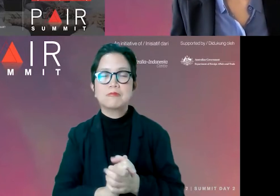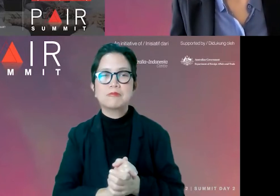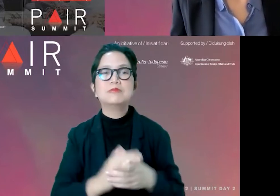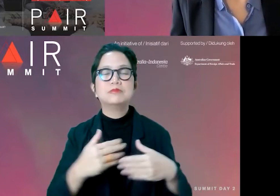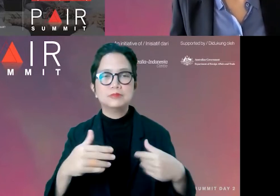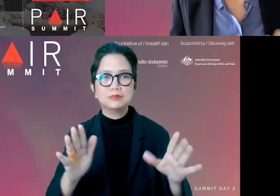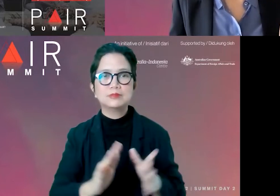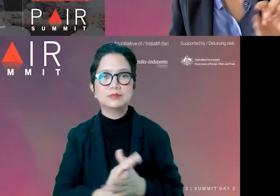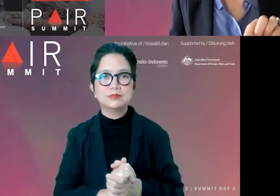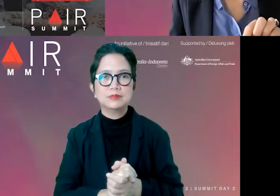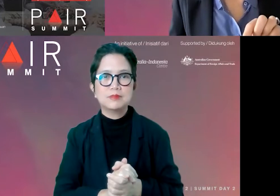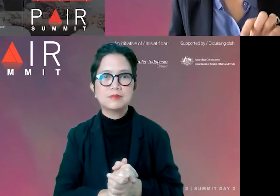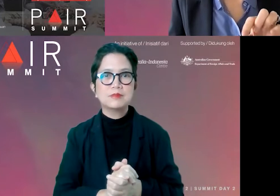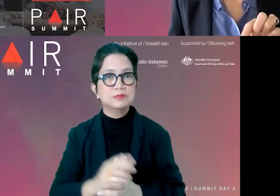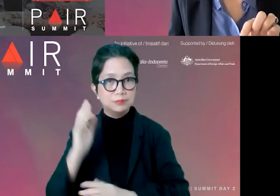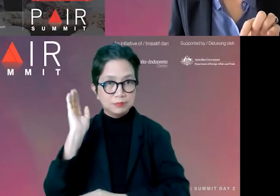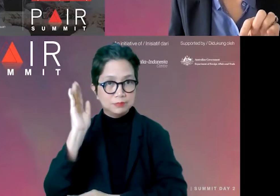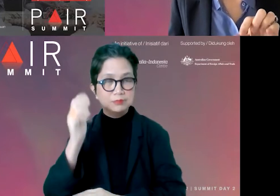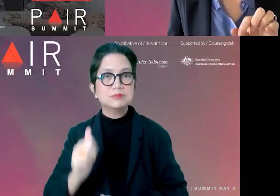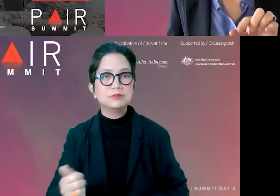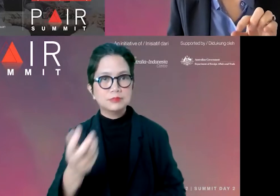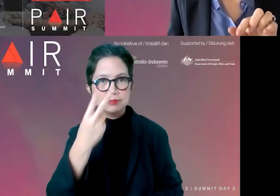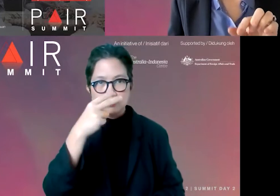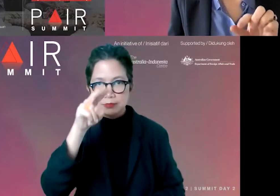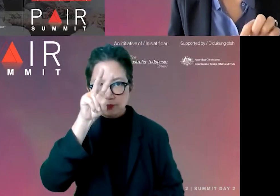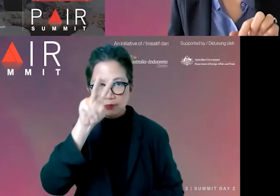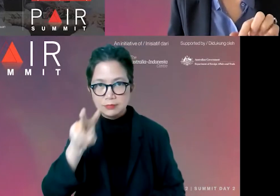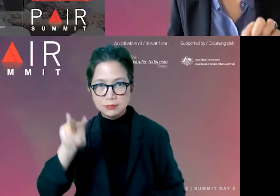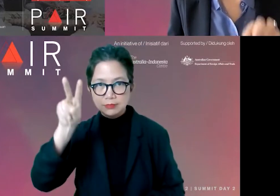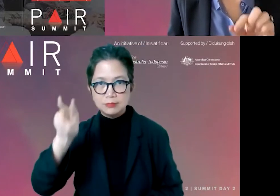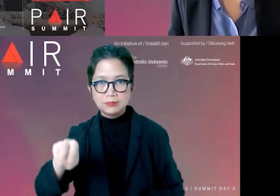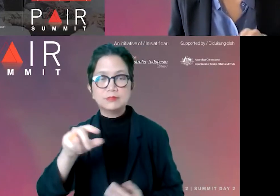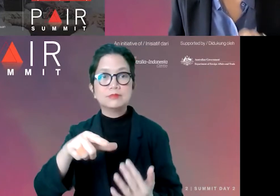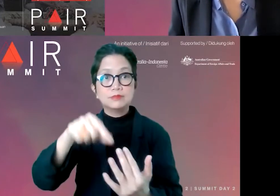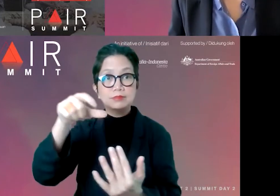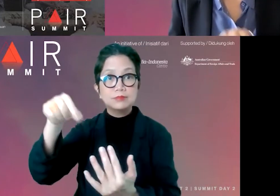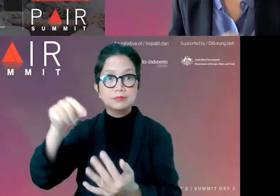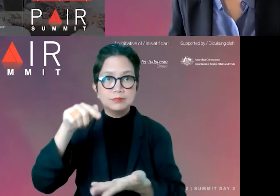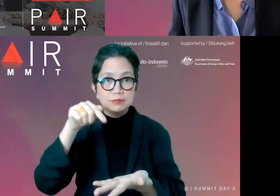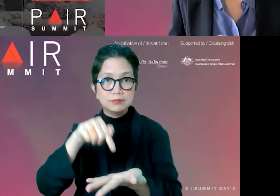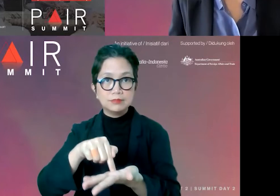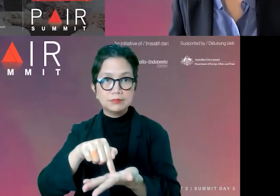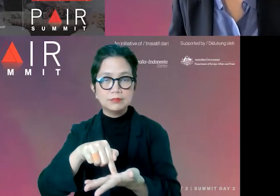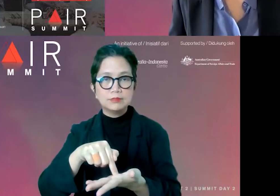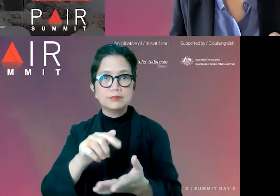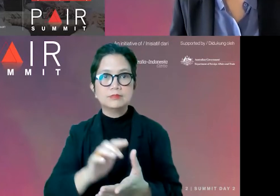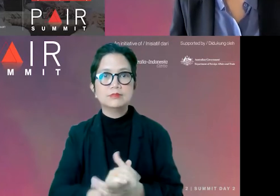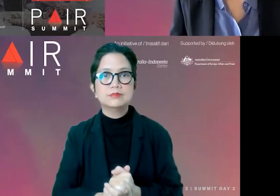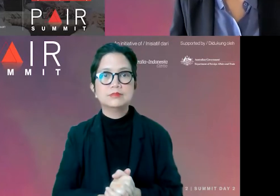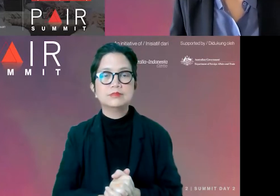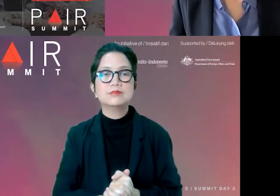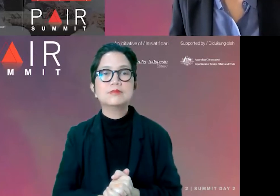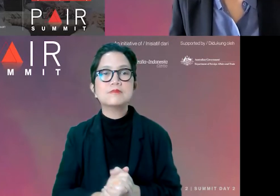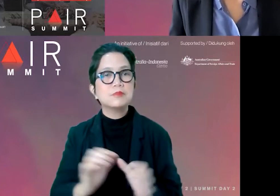this, in your view options, you can click on the Show Non-Video Participants box or unclick